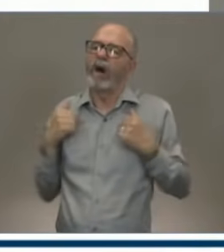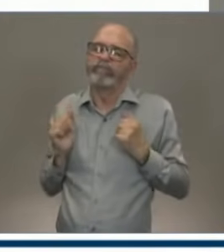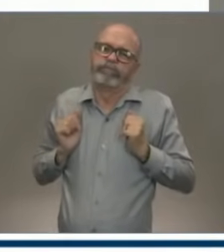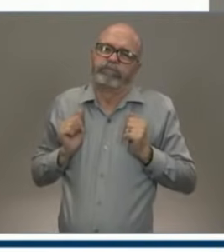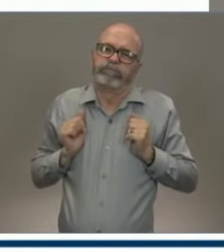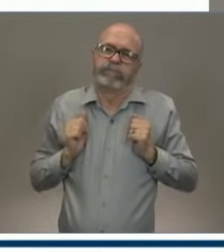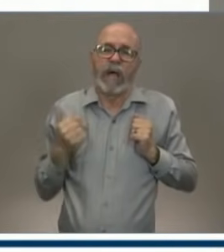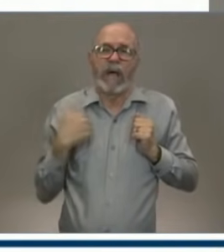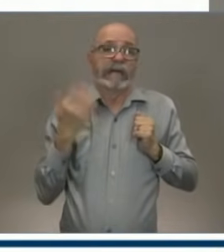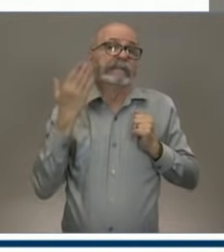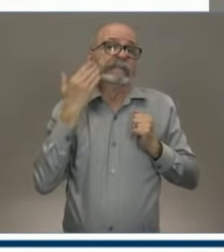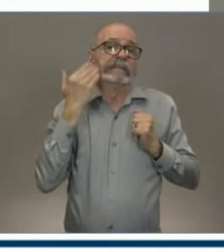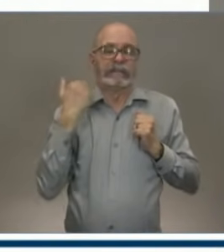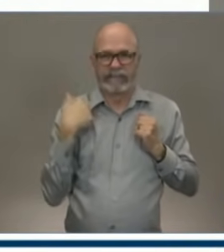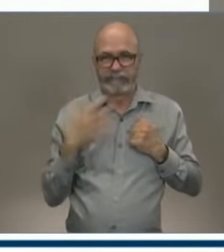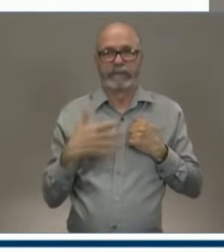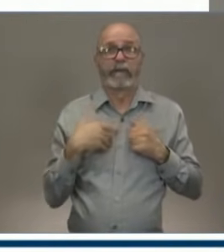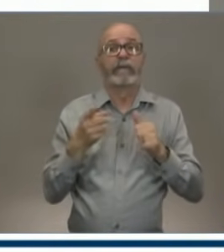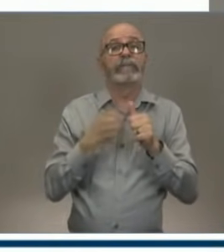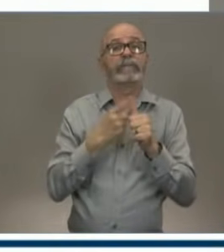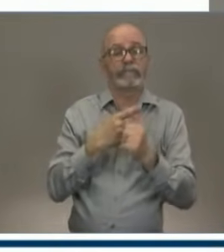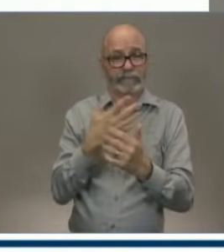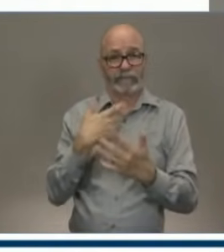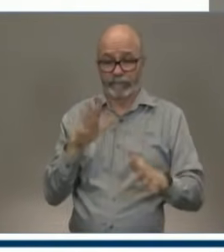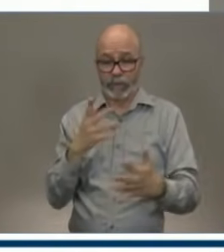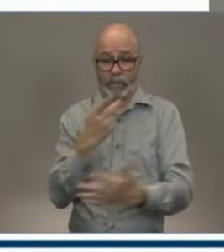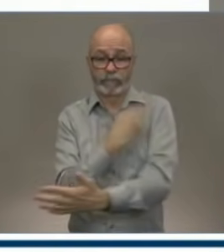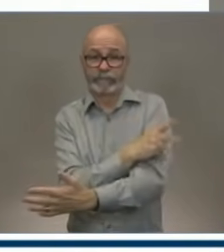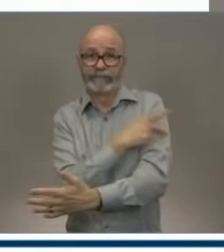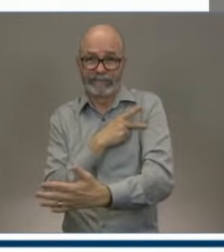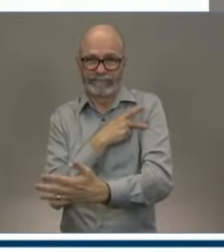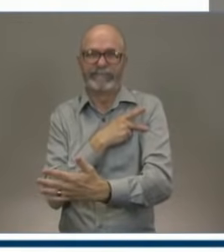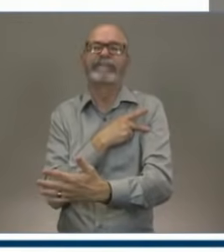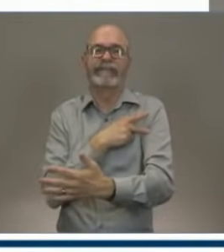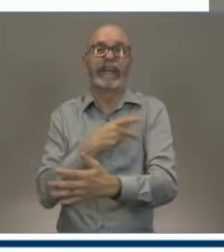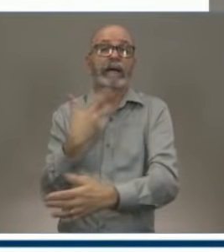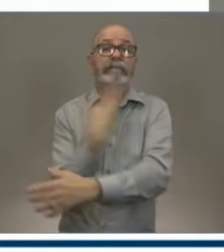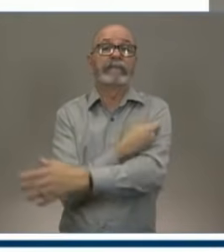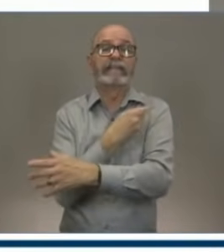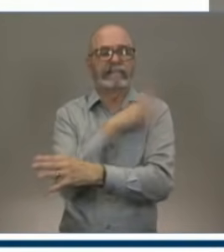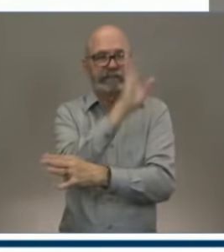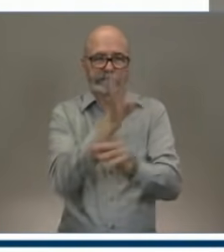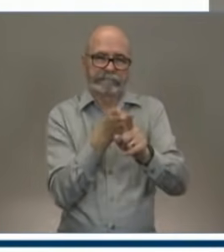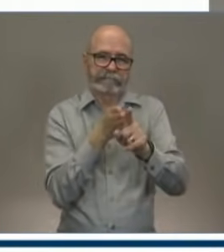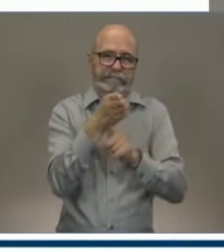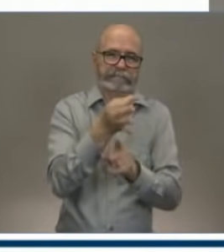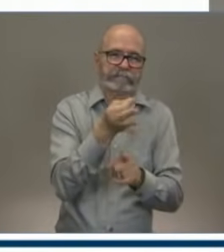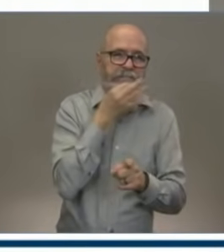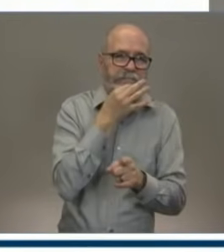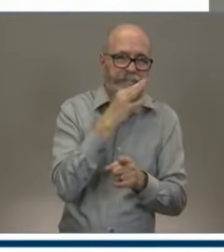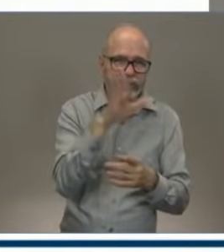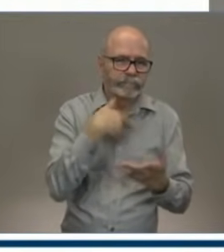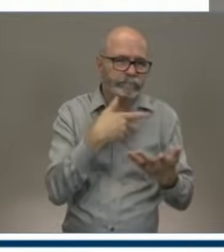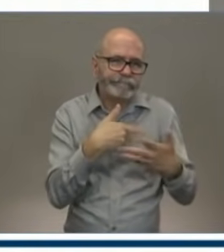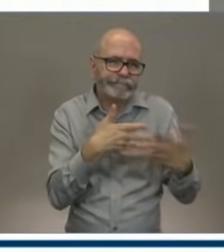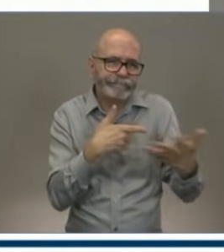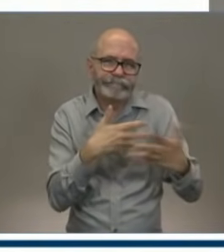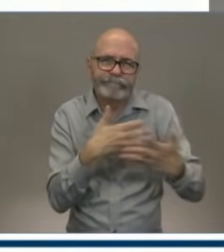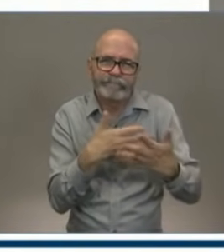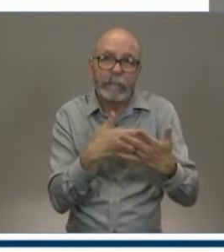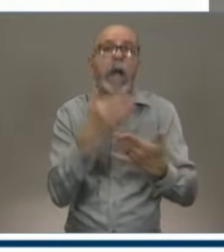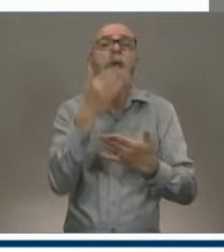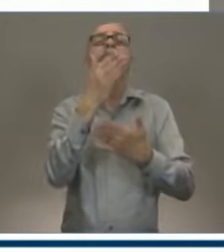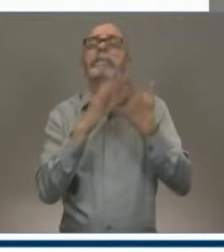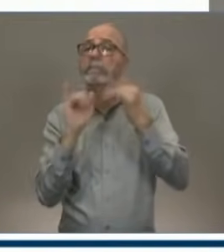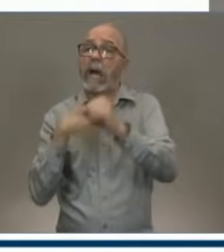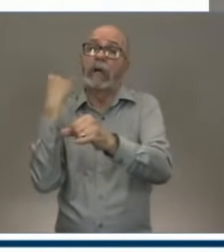with our provincial vaccine expert group. We're very fortunate to have a number of international and national